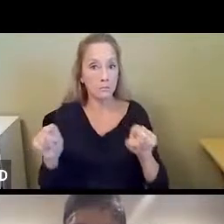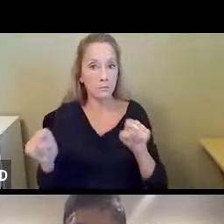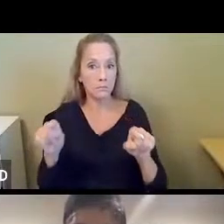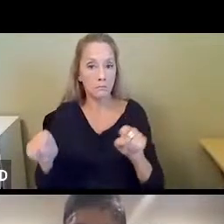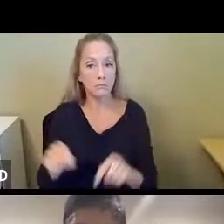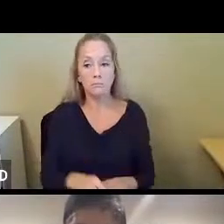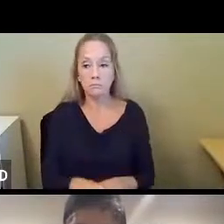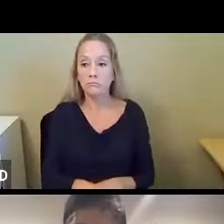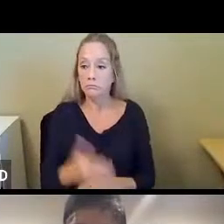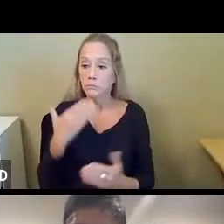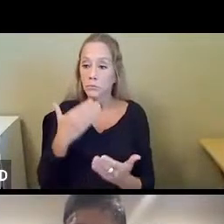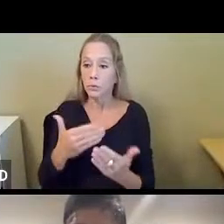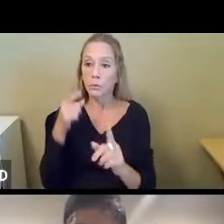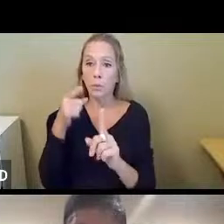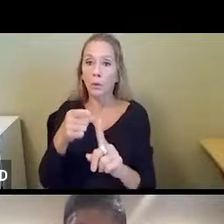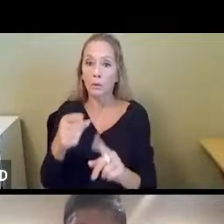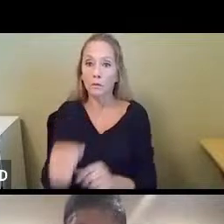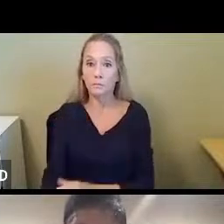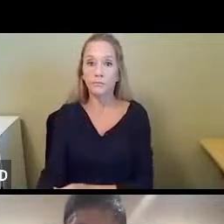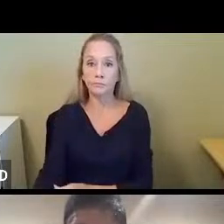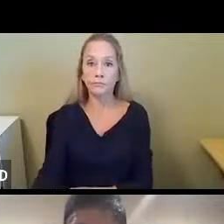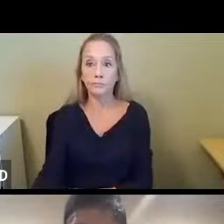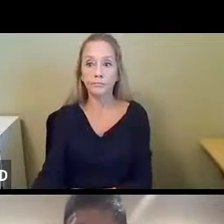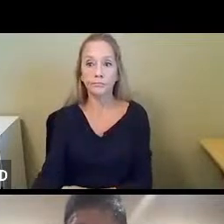That's a good point.